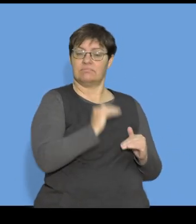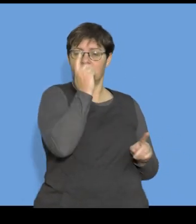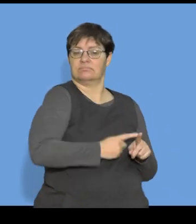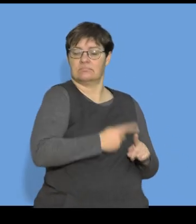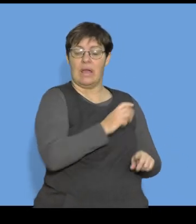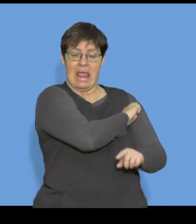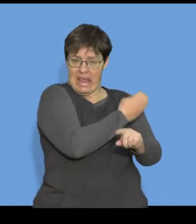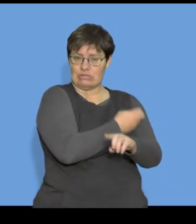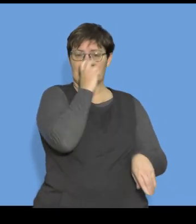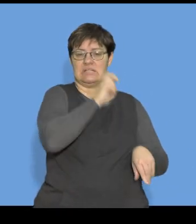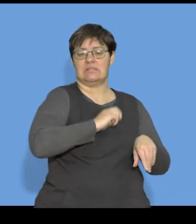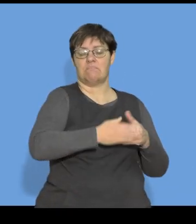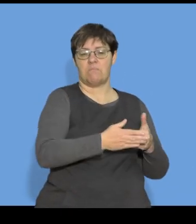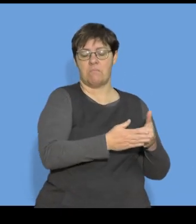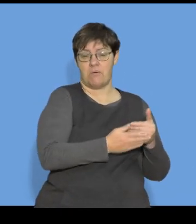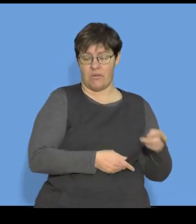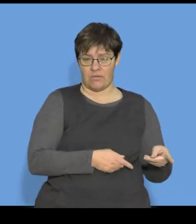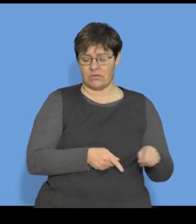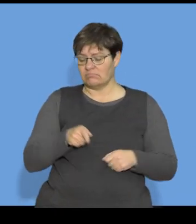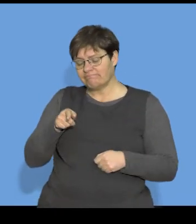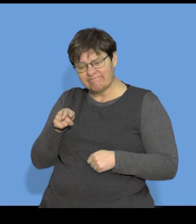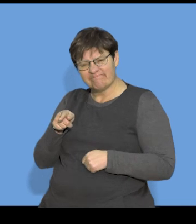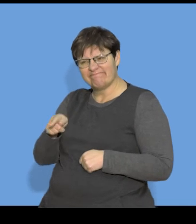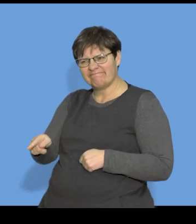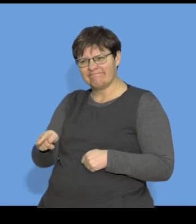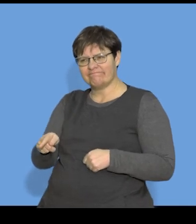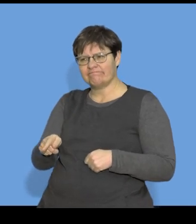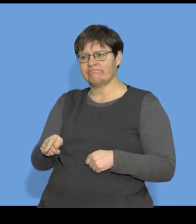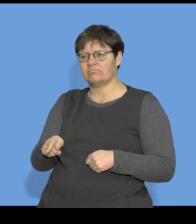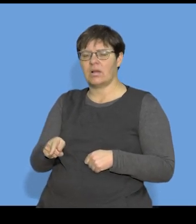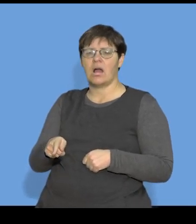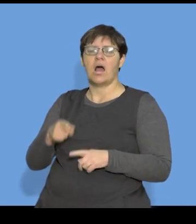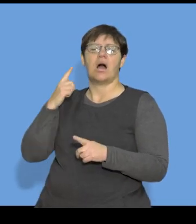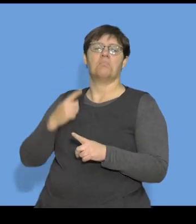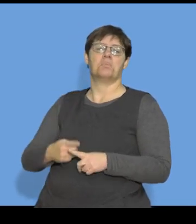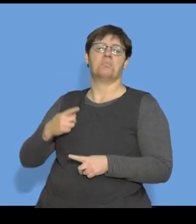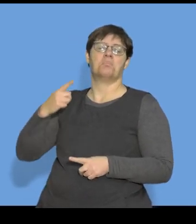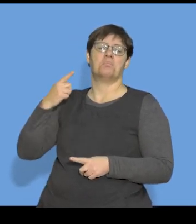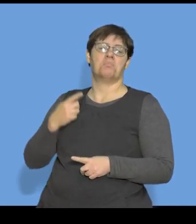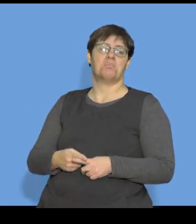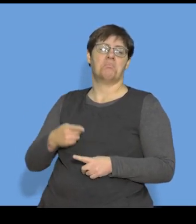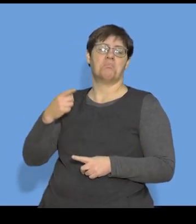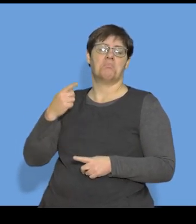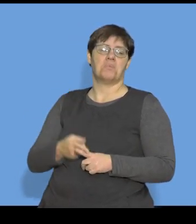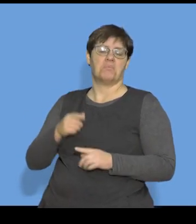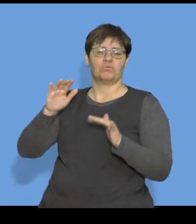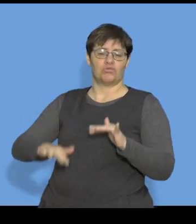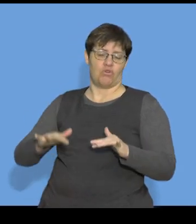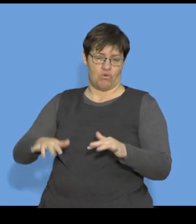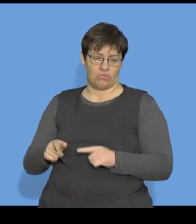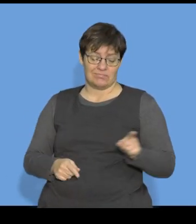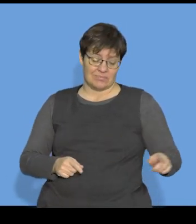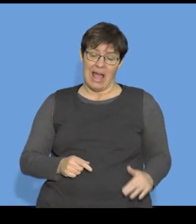we need more energy. And parasympathetic, what does it do? It decreases. This